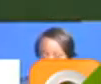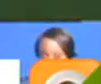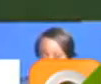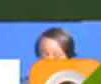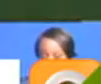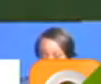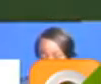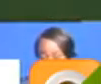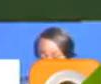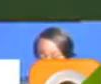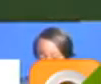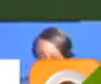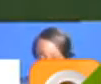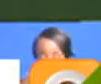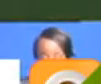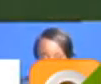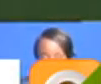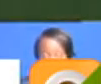legislators and